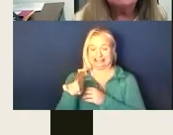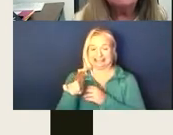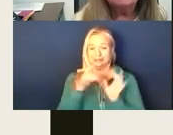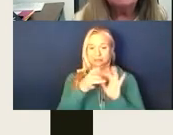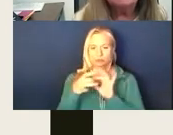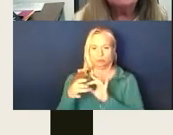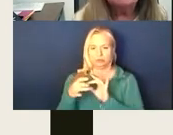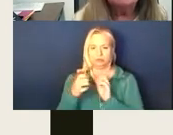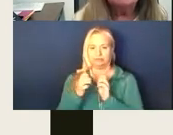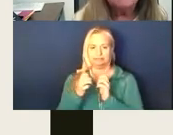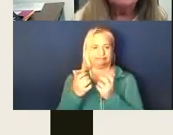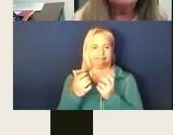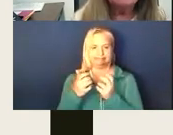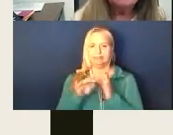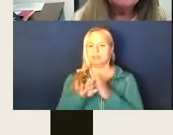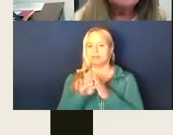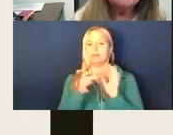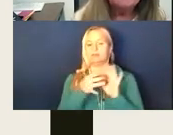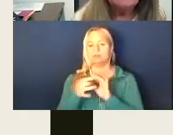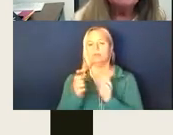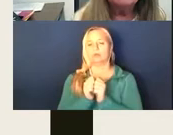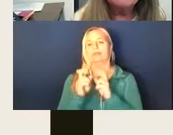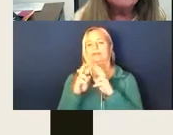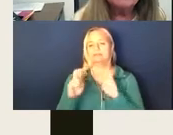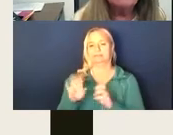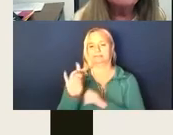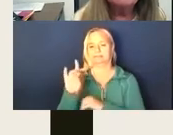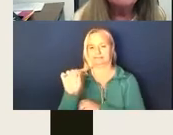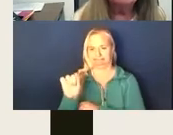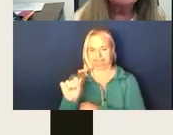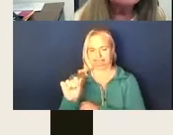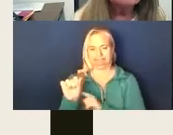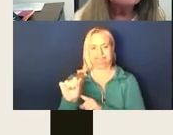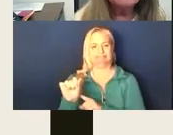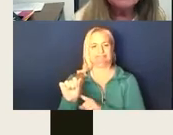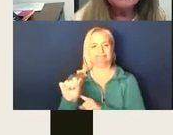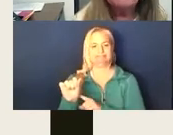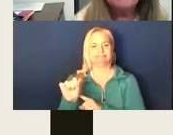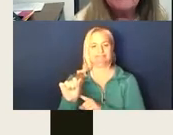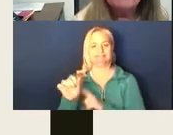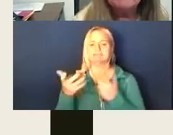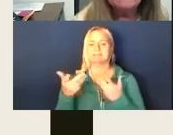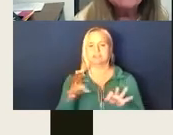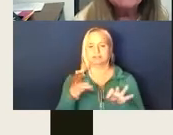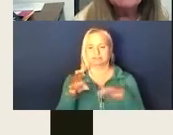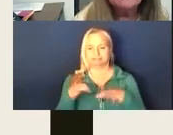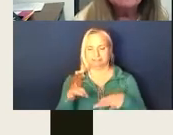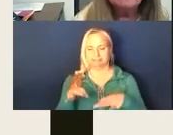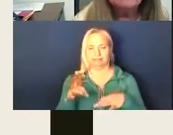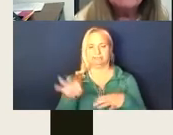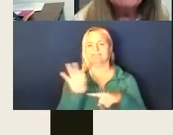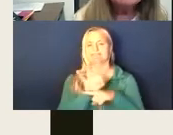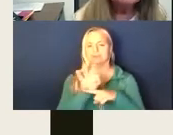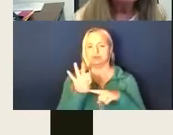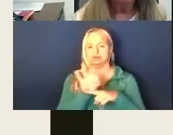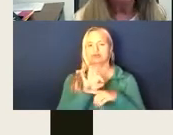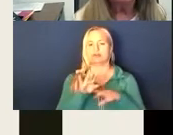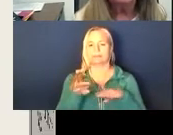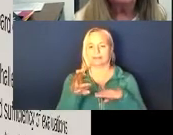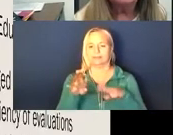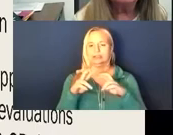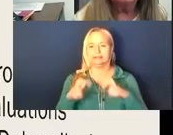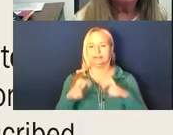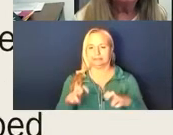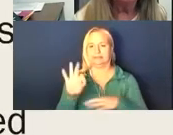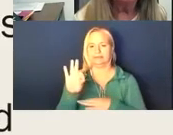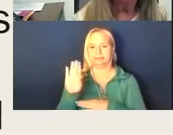data. And we describe those as we have been, and that's a functional behavioral assessment. Let's take a look at just a